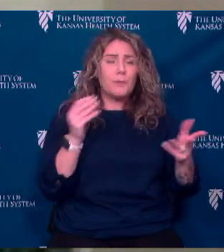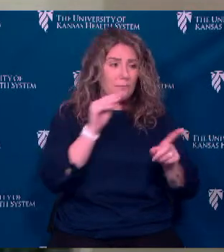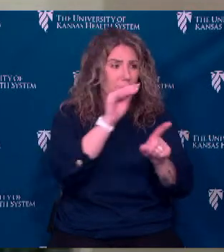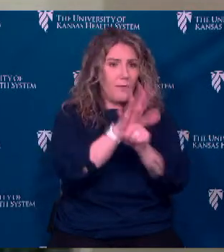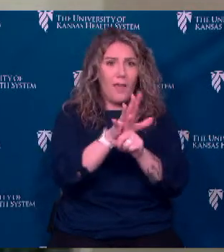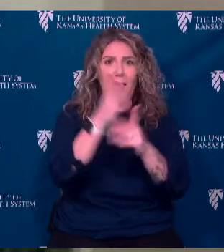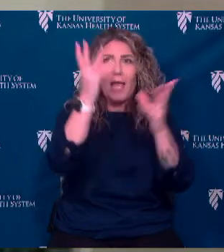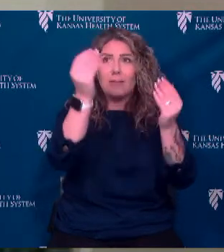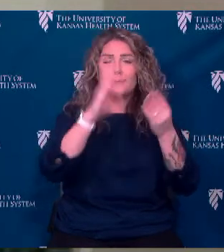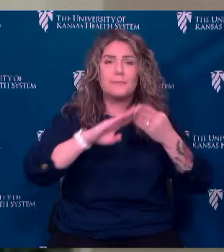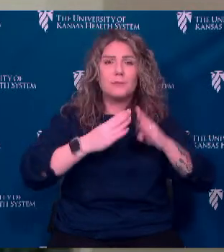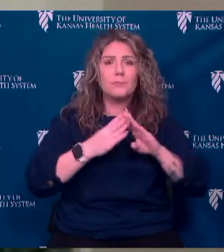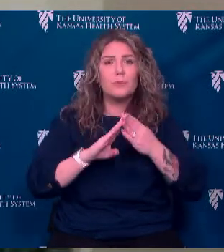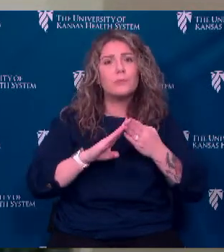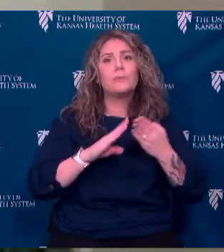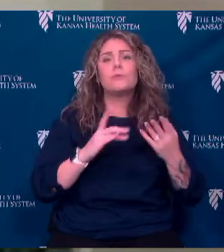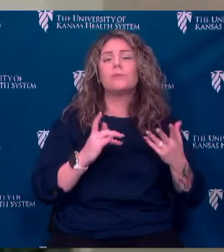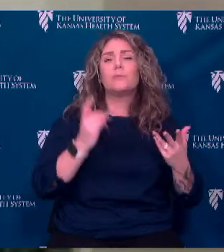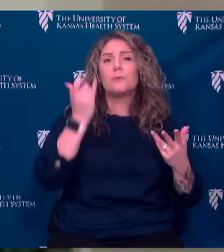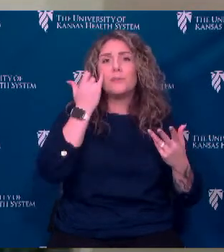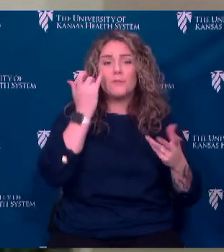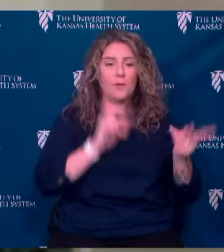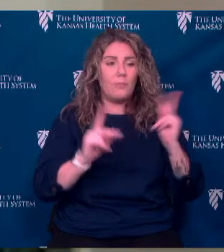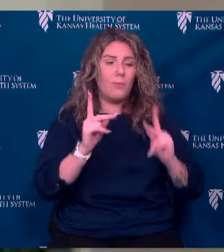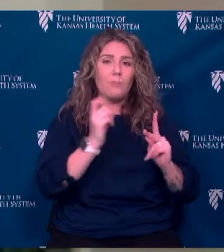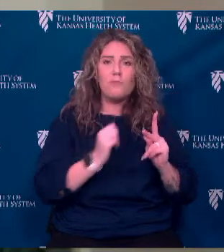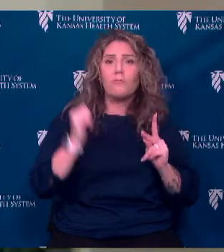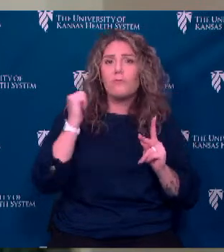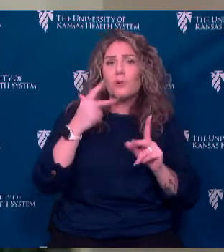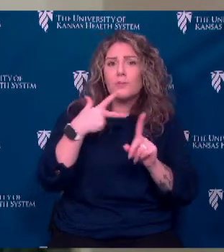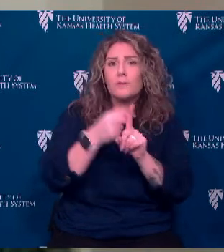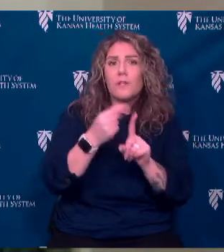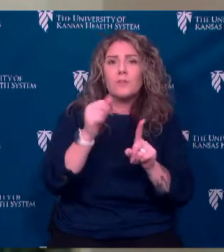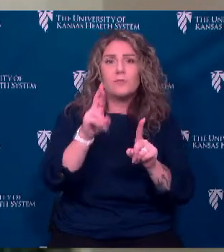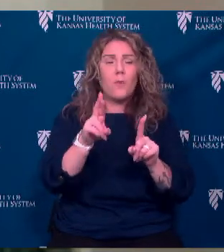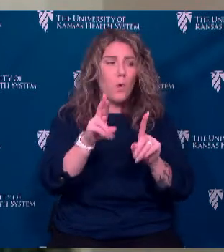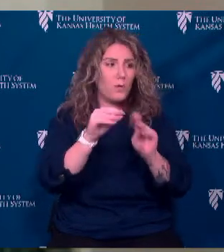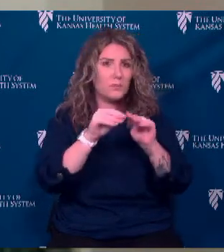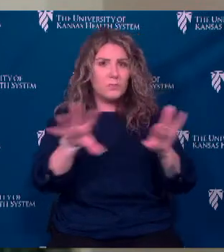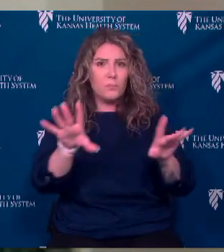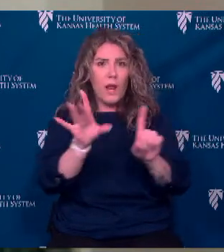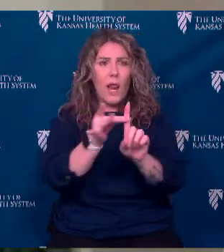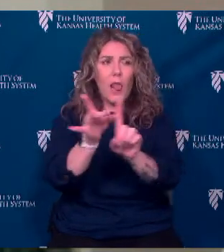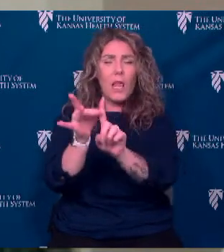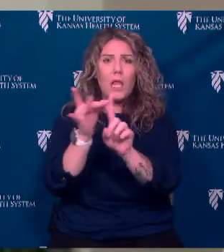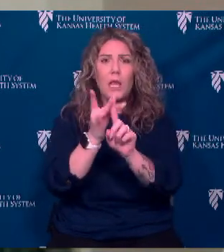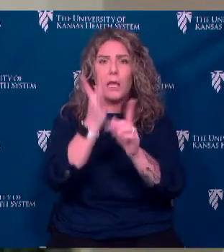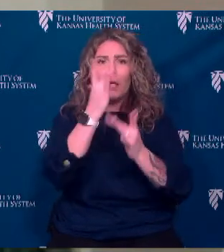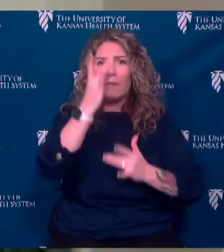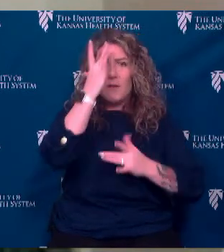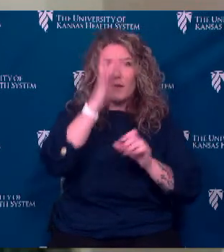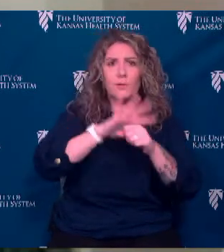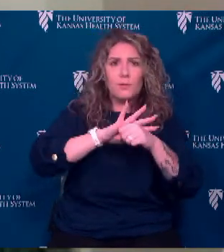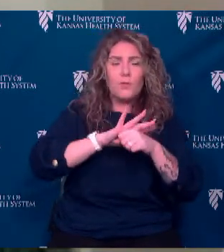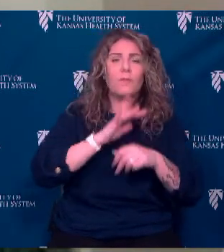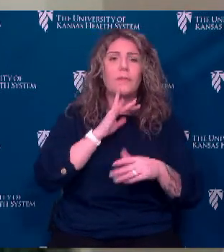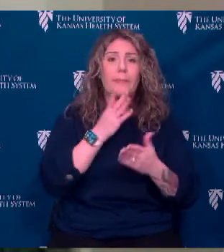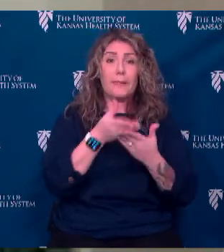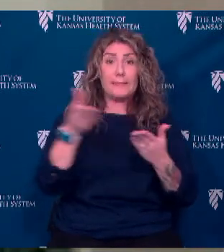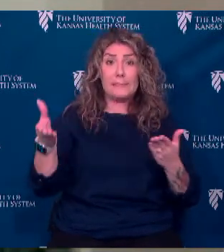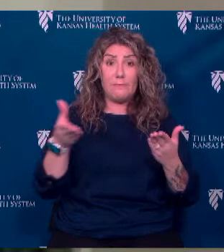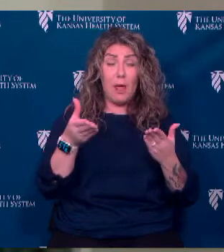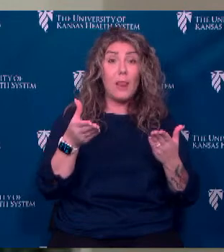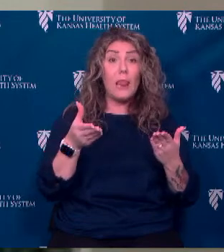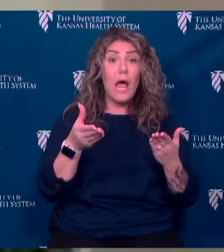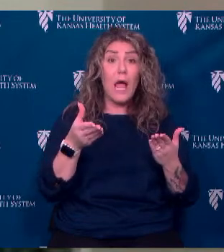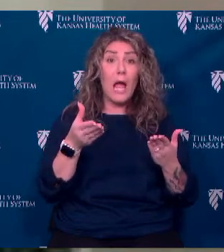the community if people don't want to be vaccinated or are spreading the virus. The supply chain, which